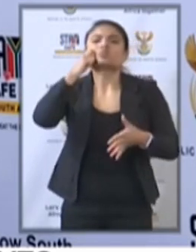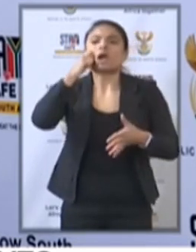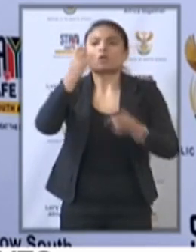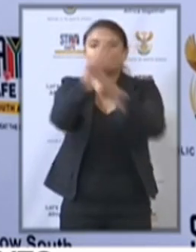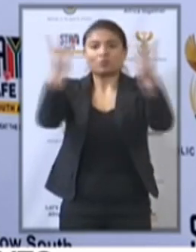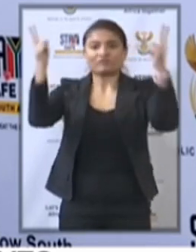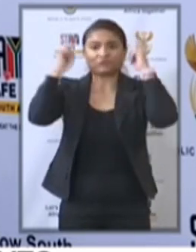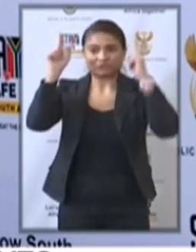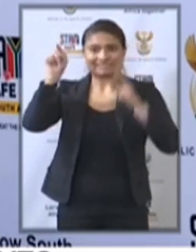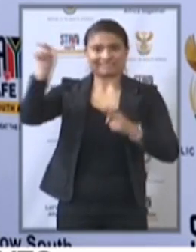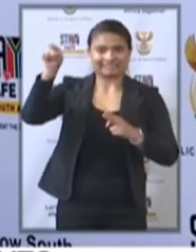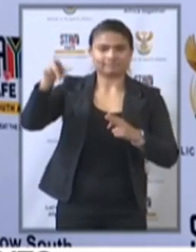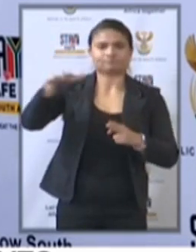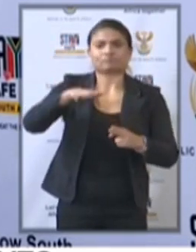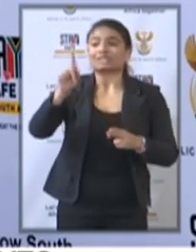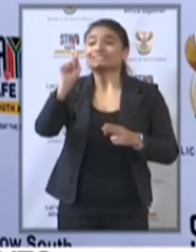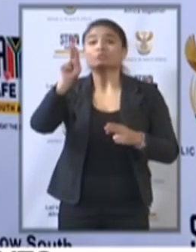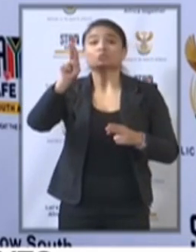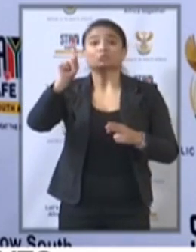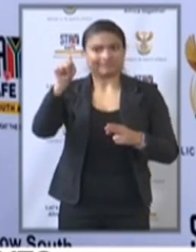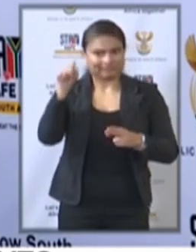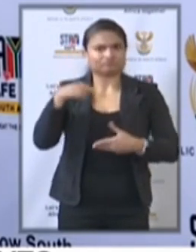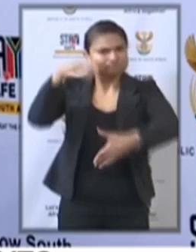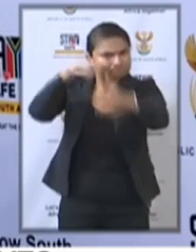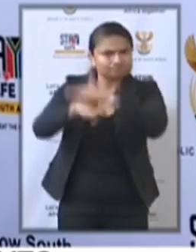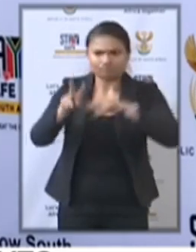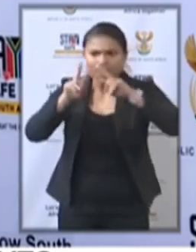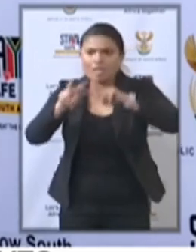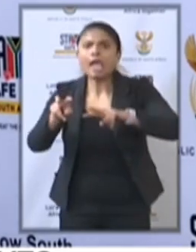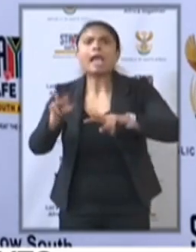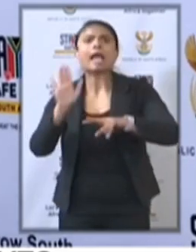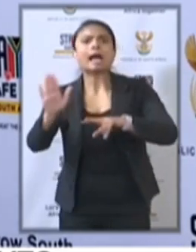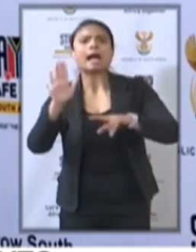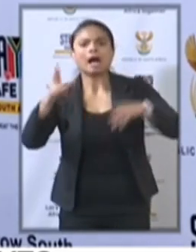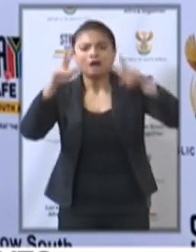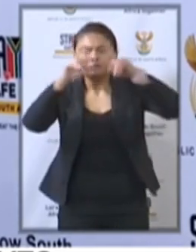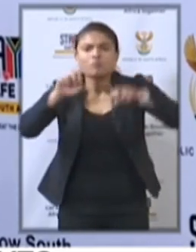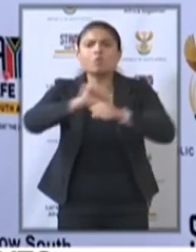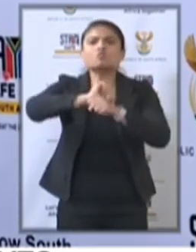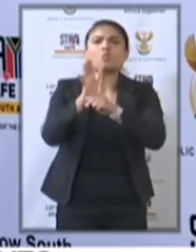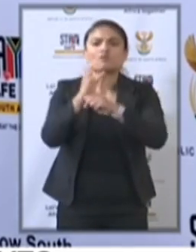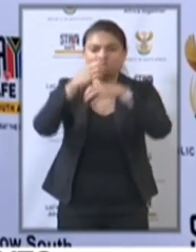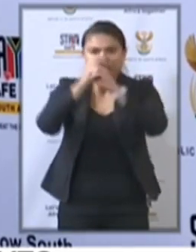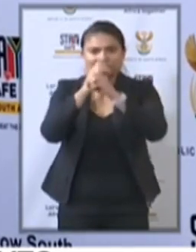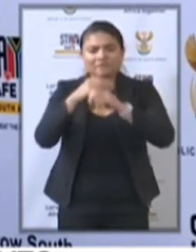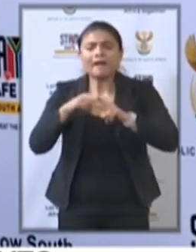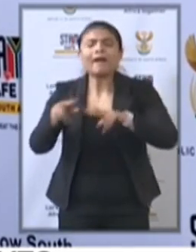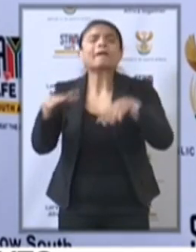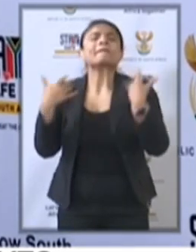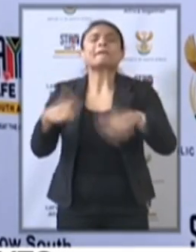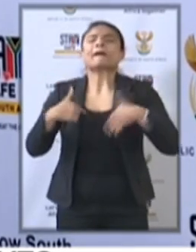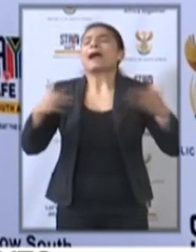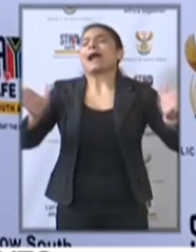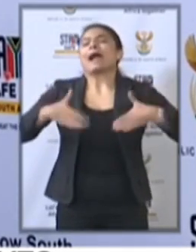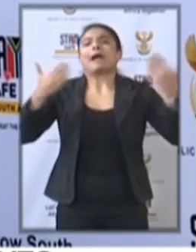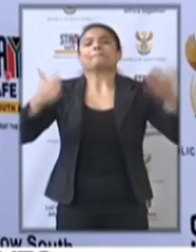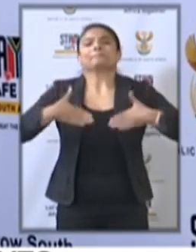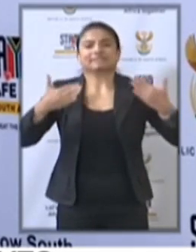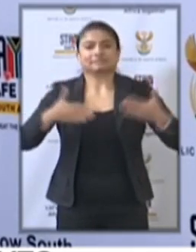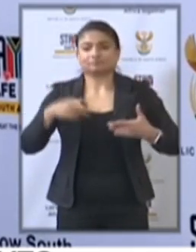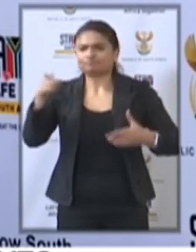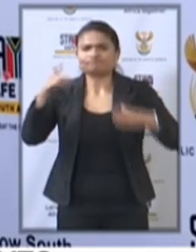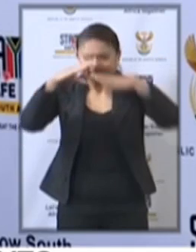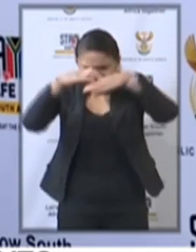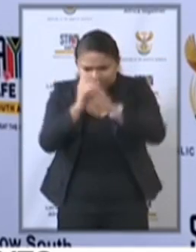of Technology. I am pleased that today, laboratories such as those of the Council